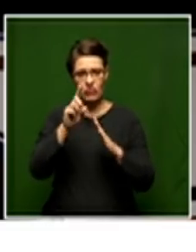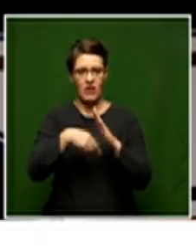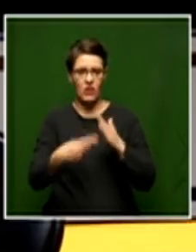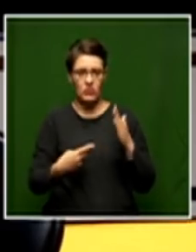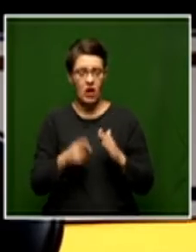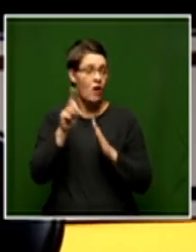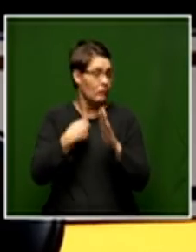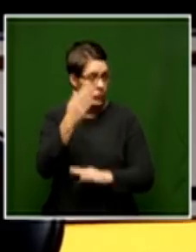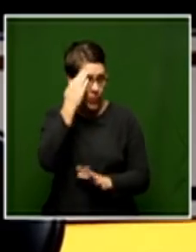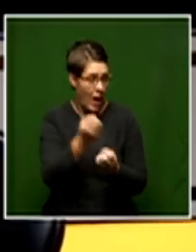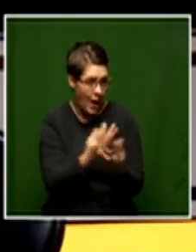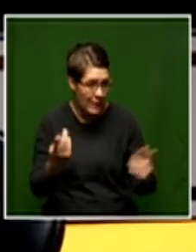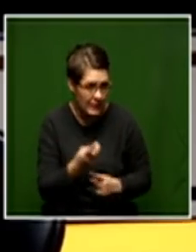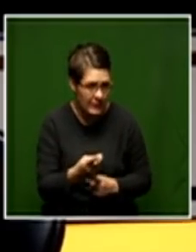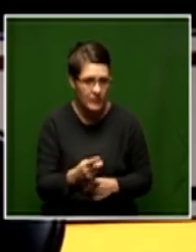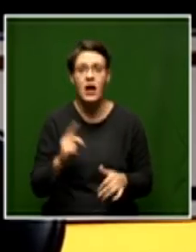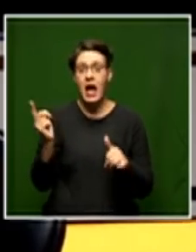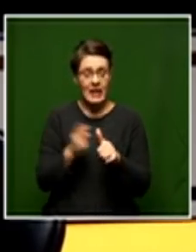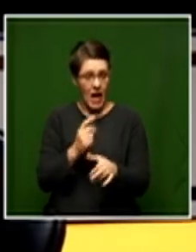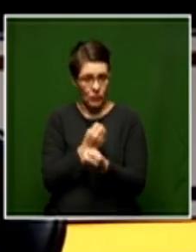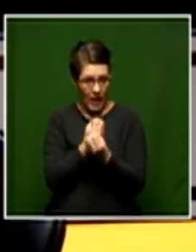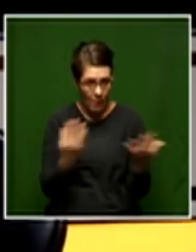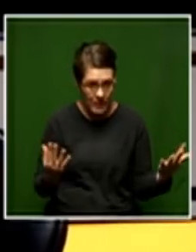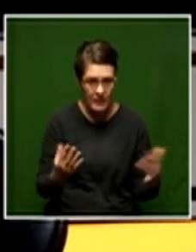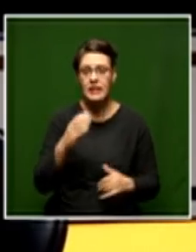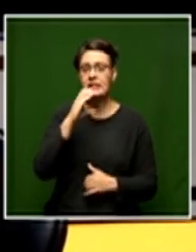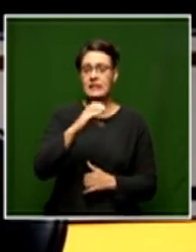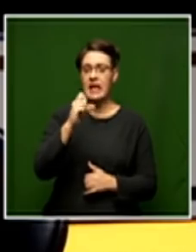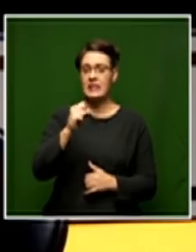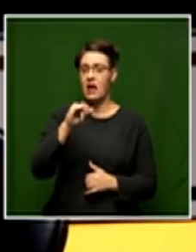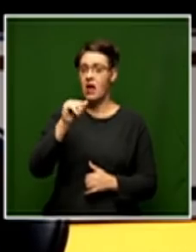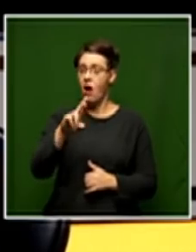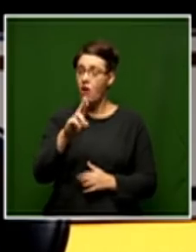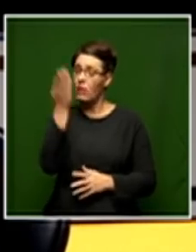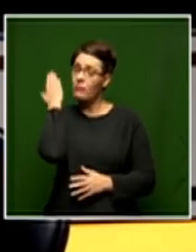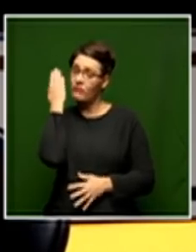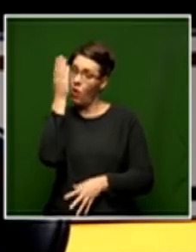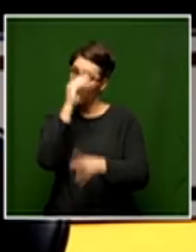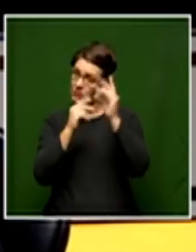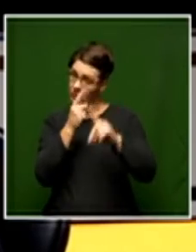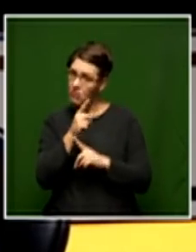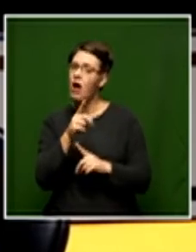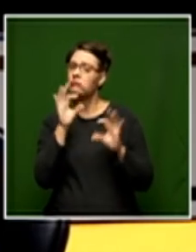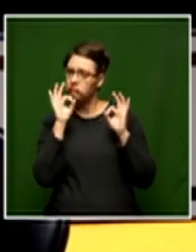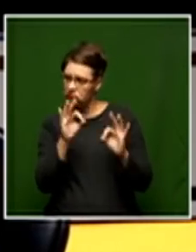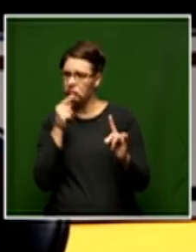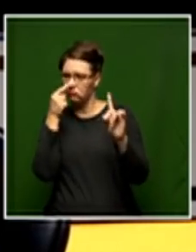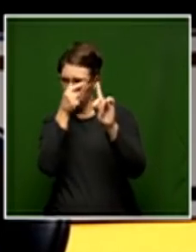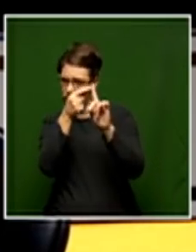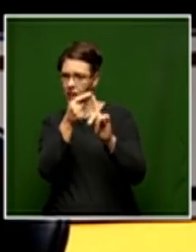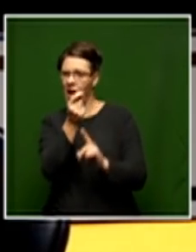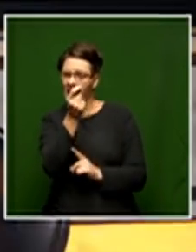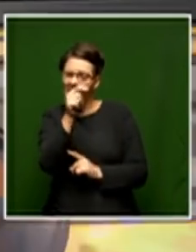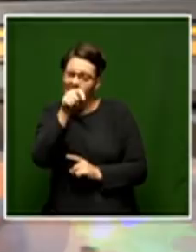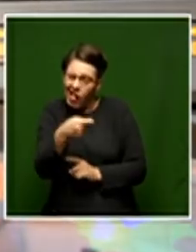known to have been counted, the CSIR, by previous experiences, have been decimal points